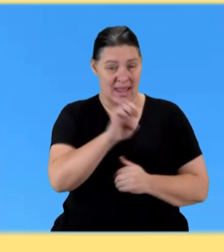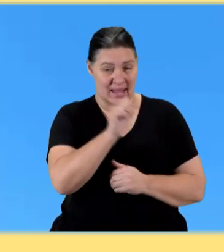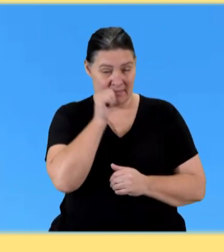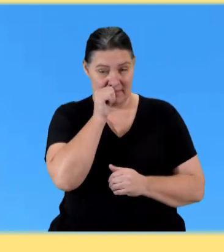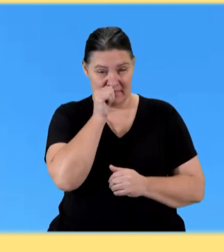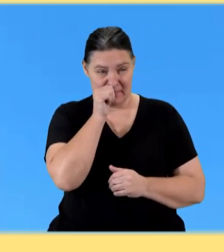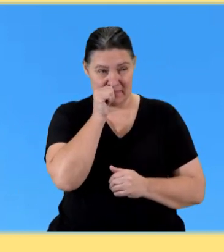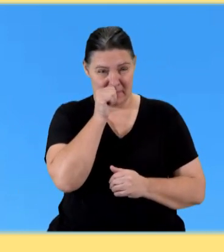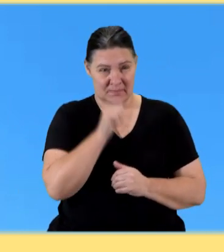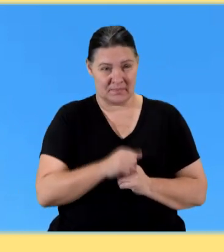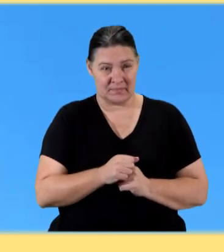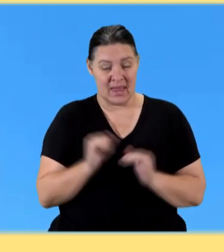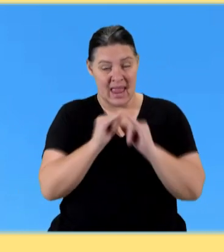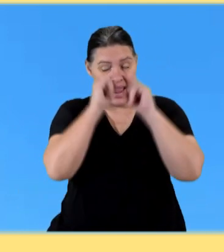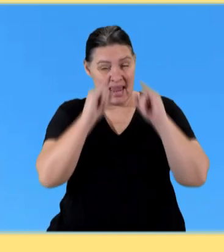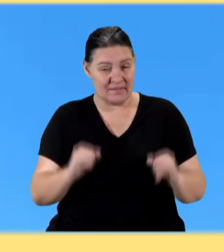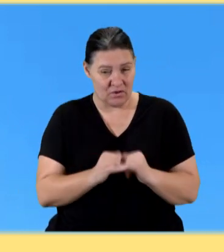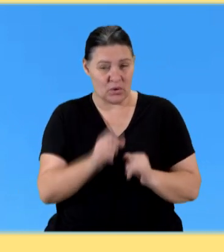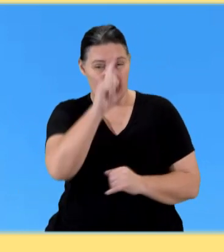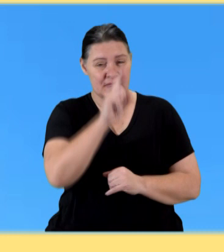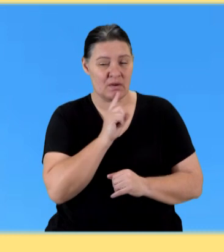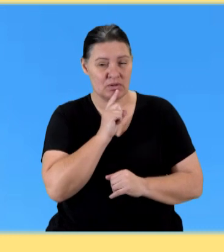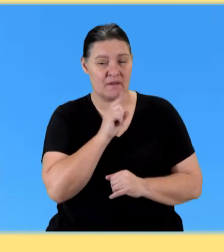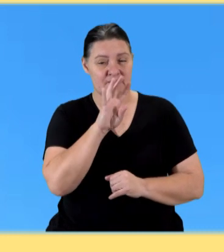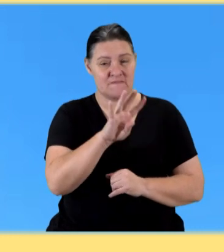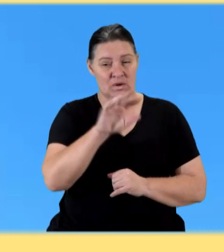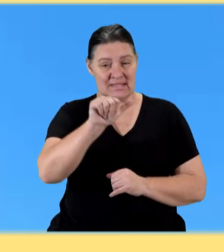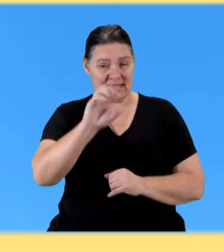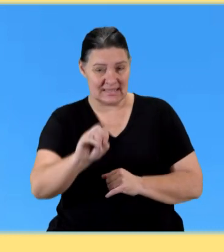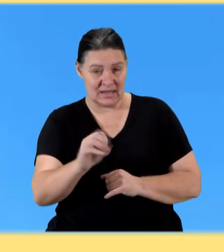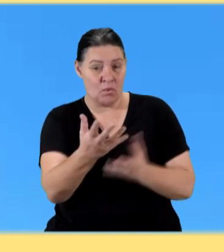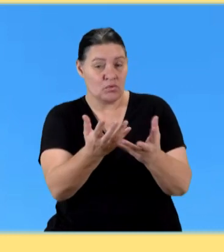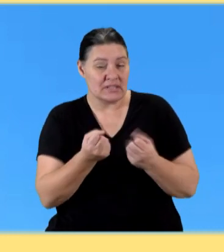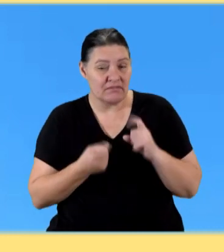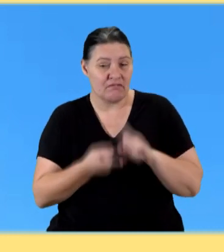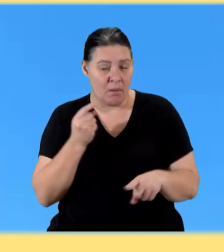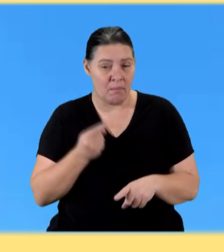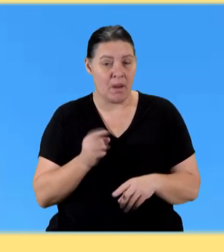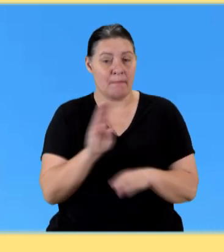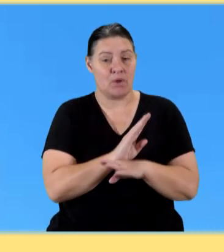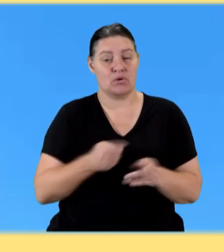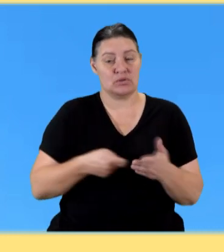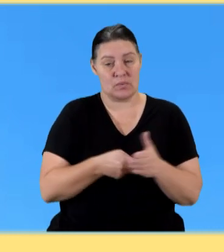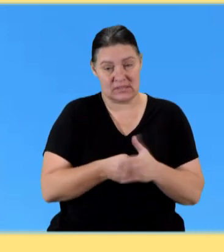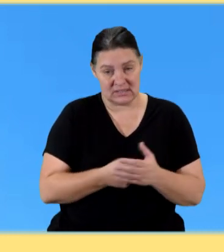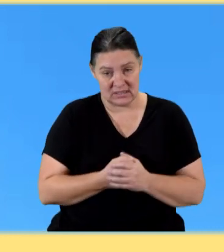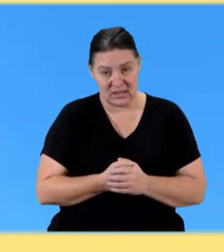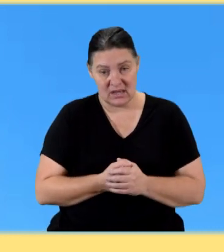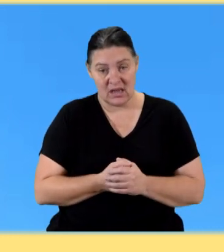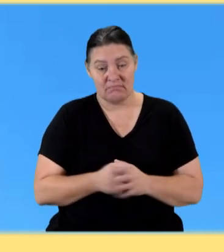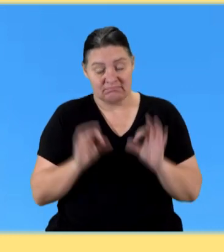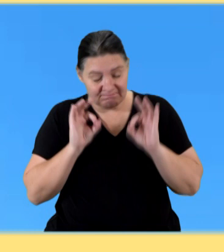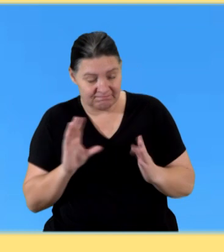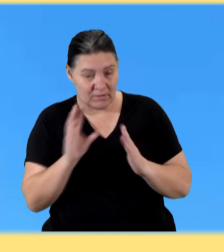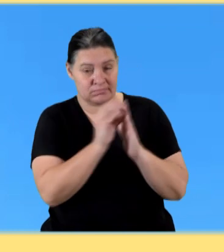E, an invoice for 1,460 received from Brown Stores